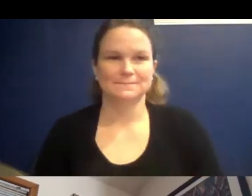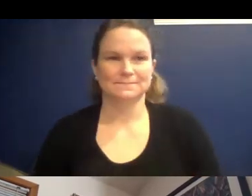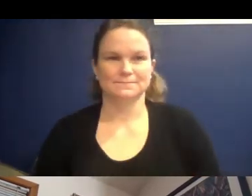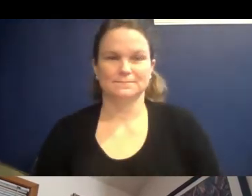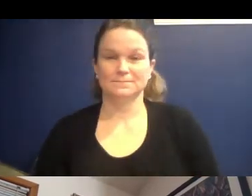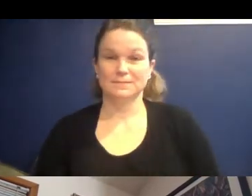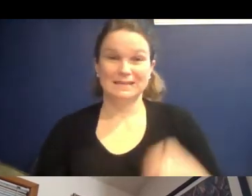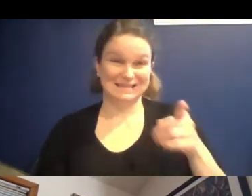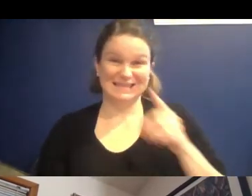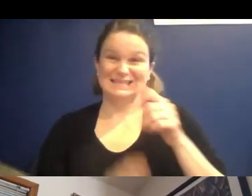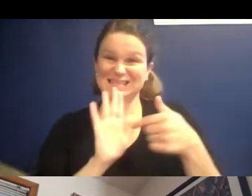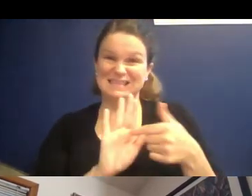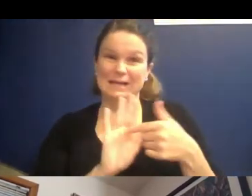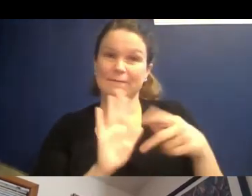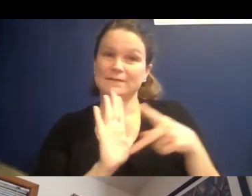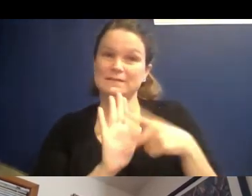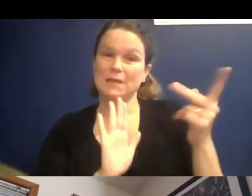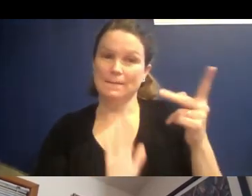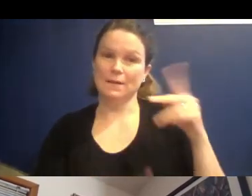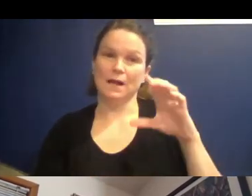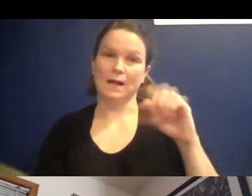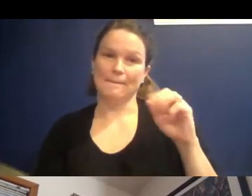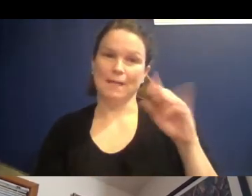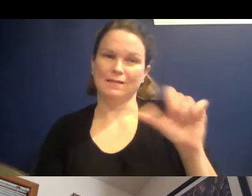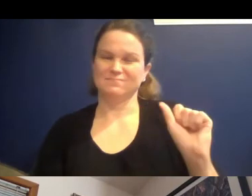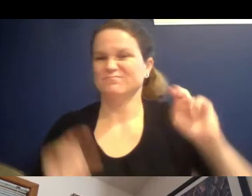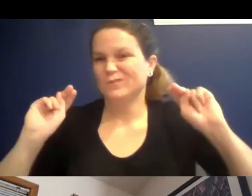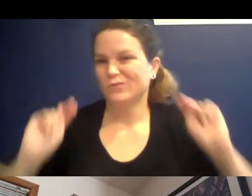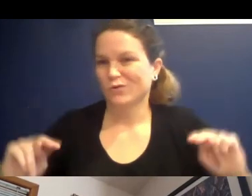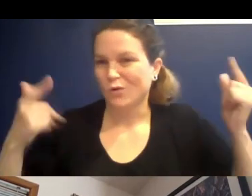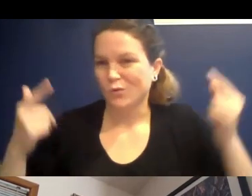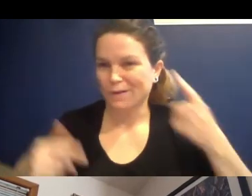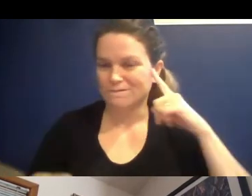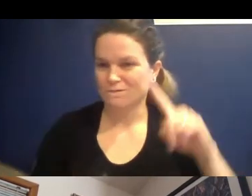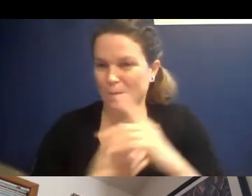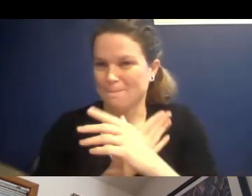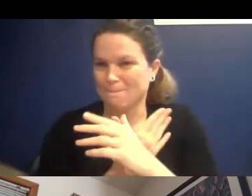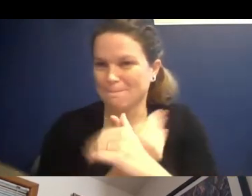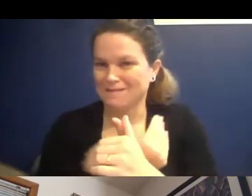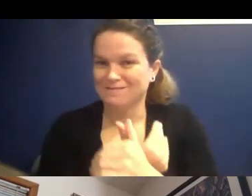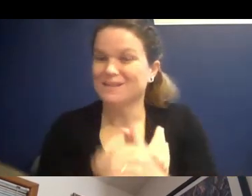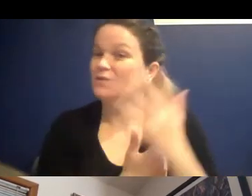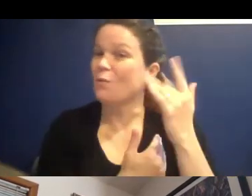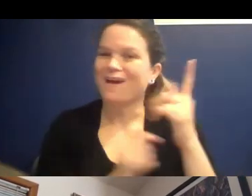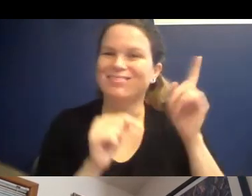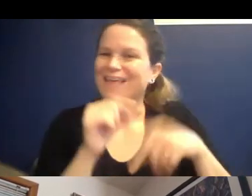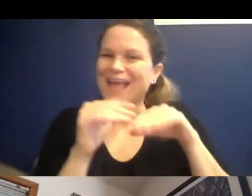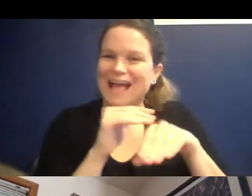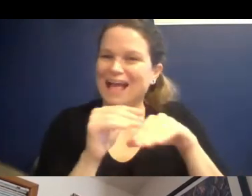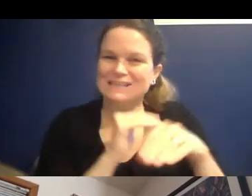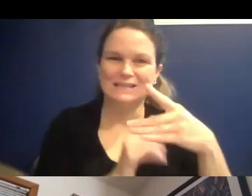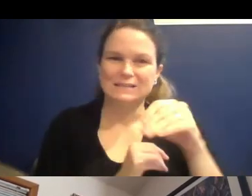Blossoms like this camellia are of no use to butterflies or bees because they can't access the pollen or